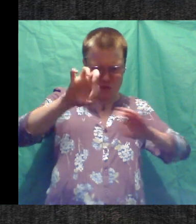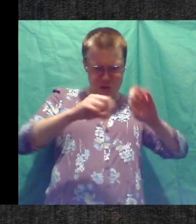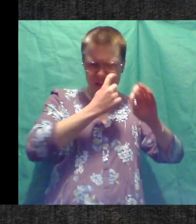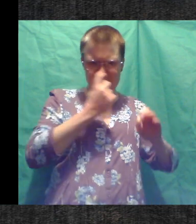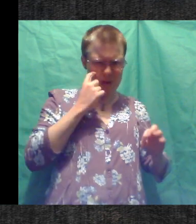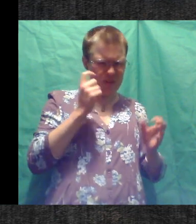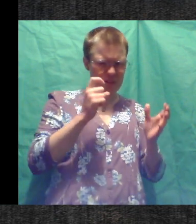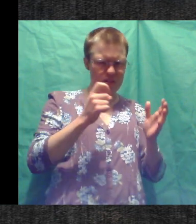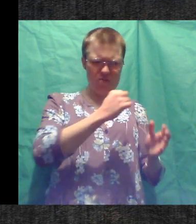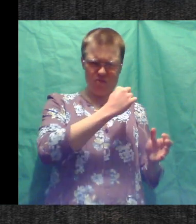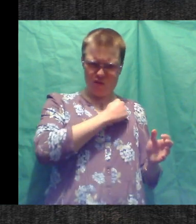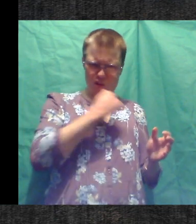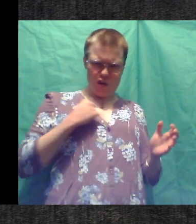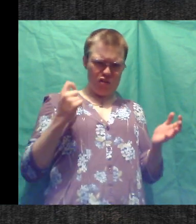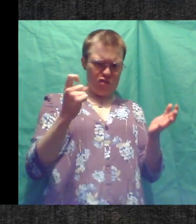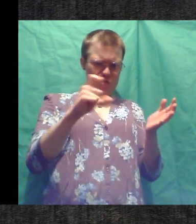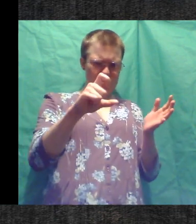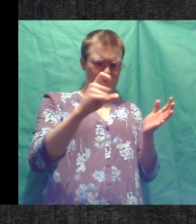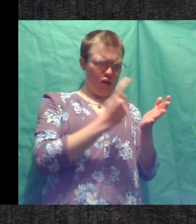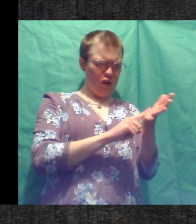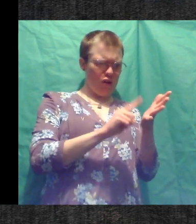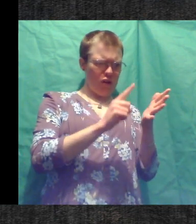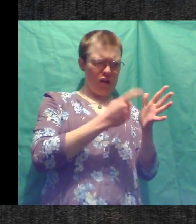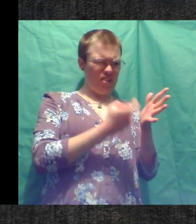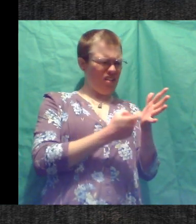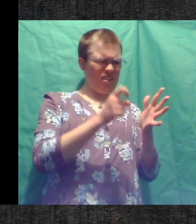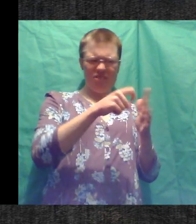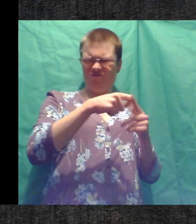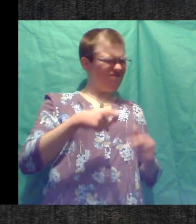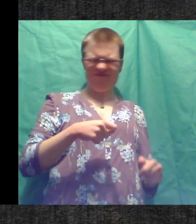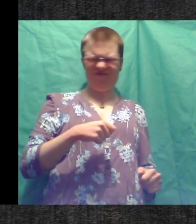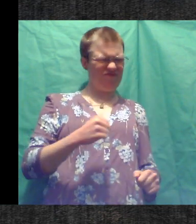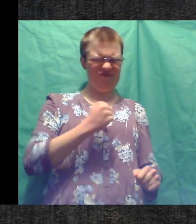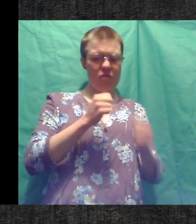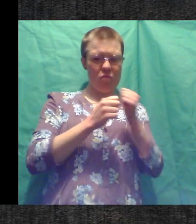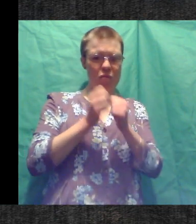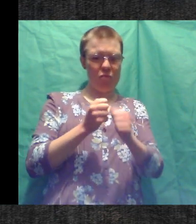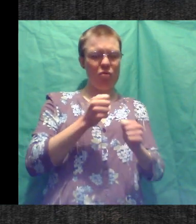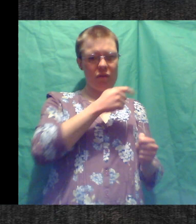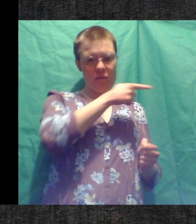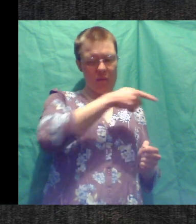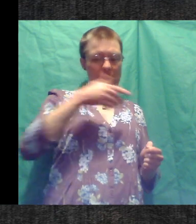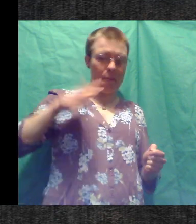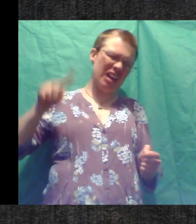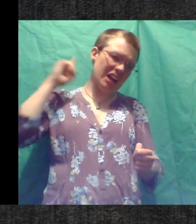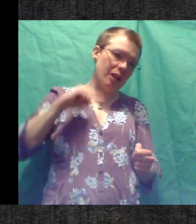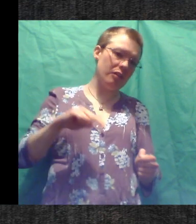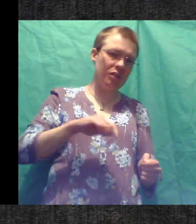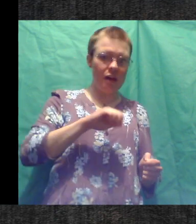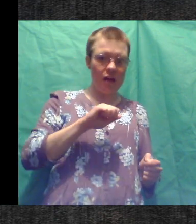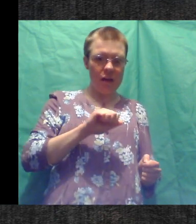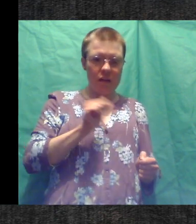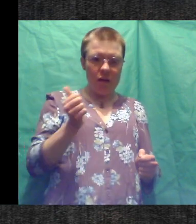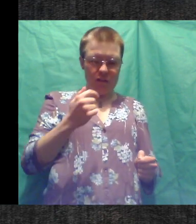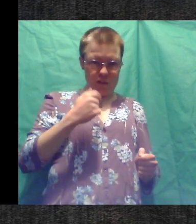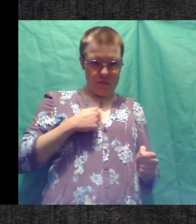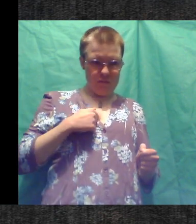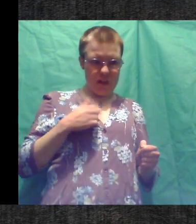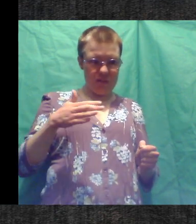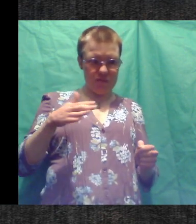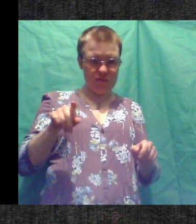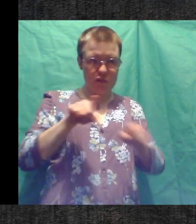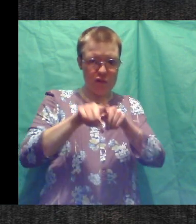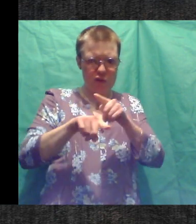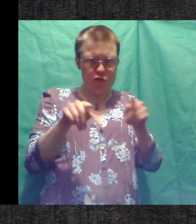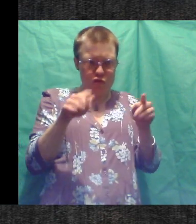genome experiments? Dr. Clark? No. That was my brother. Afterwards, I covered it up